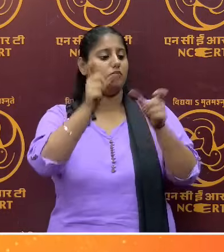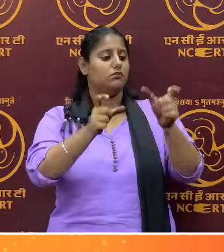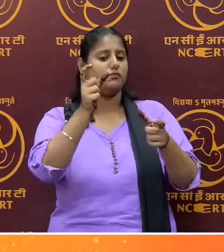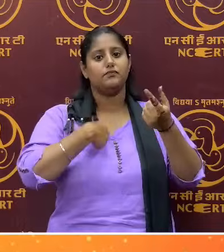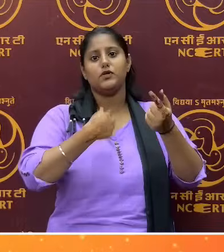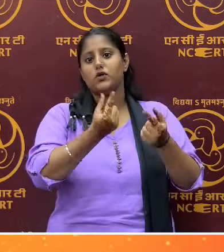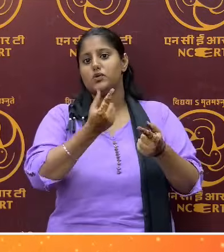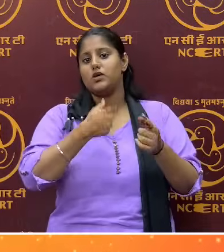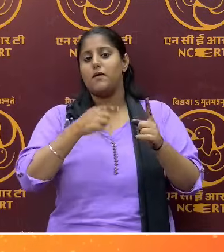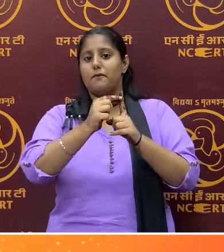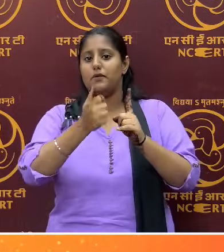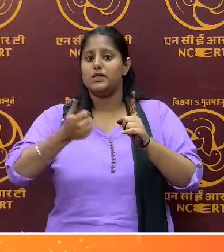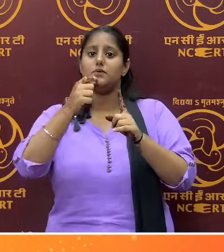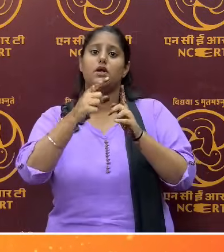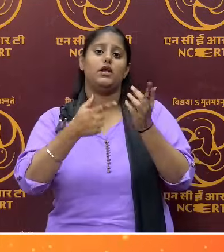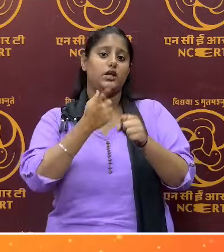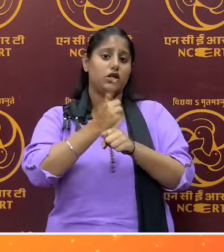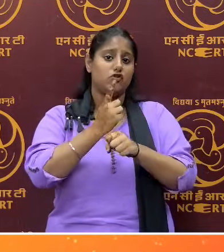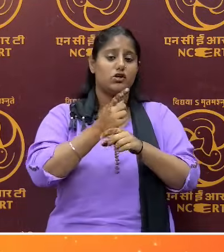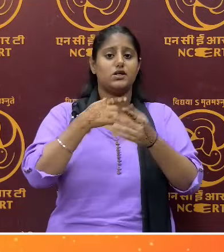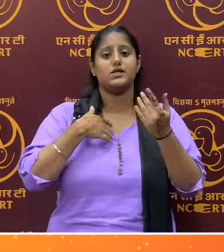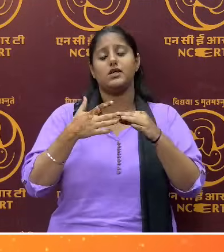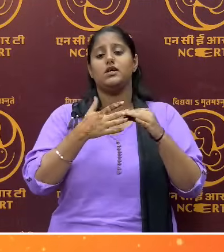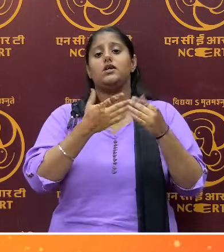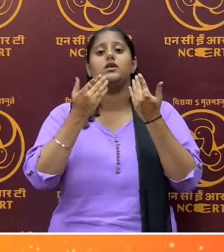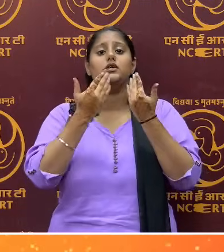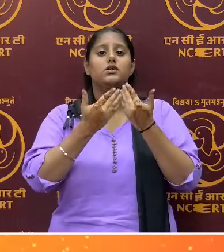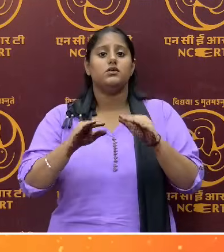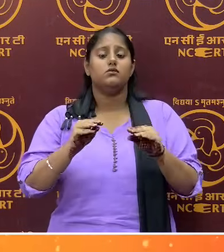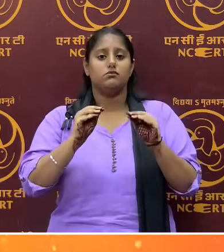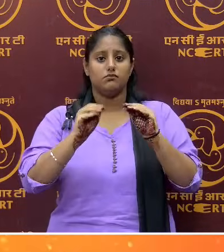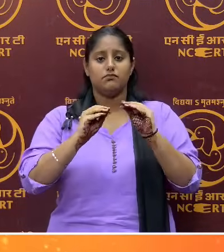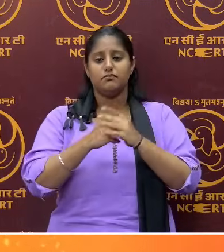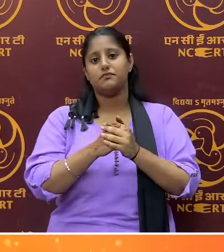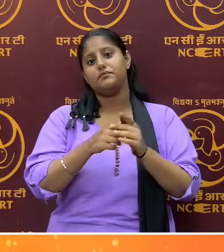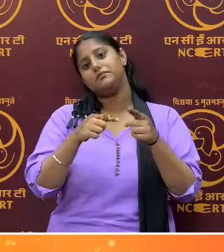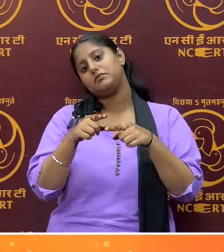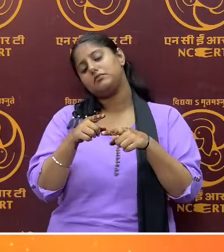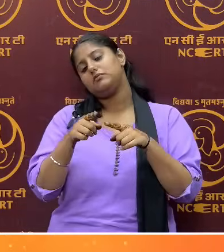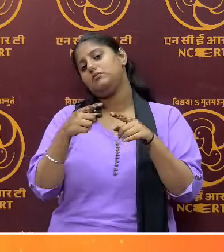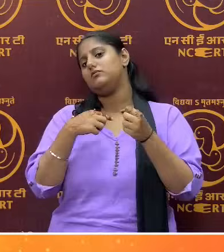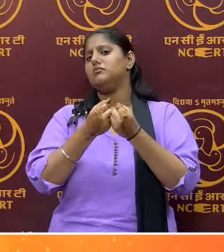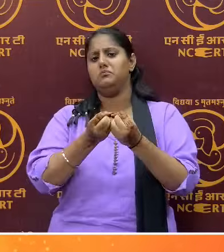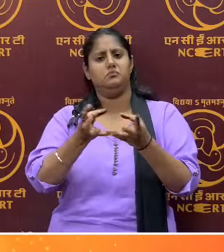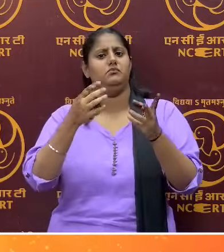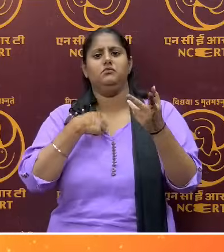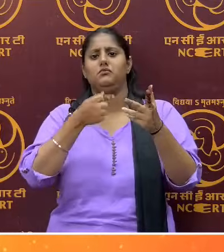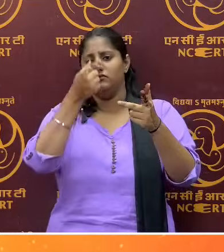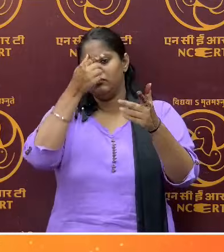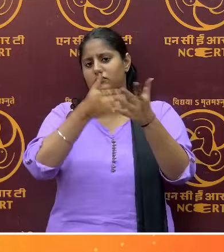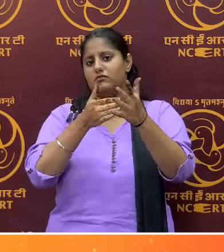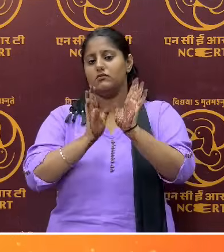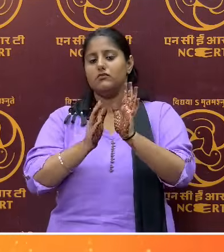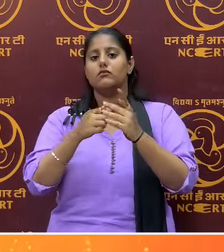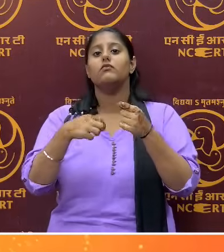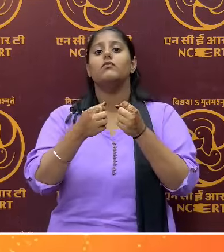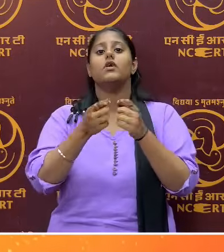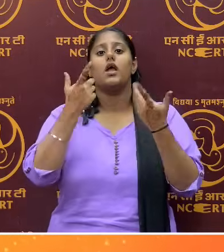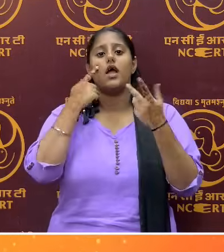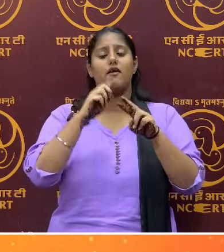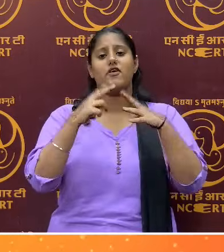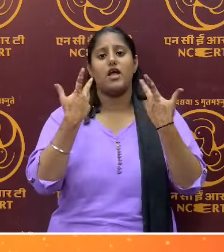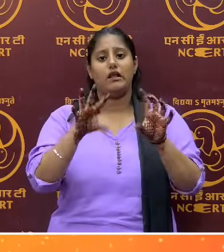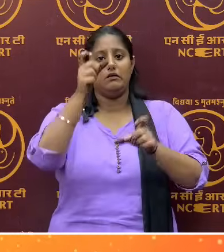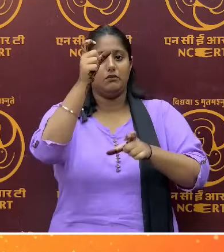the principal, teacher and special educator, so spatial entry we have allotted over there, so that whatever the client is going to come over